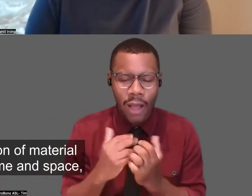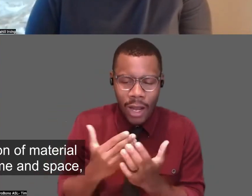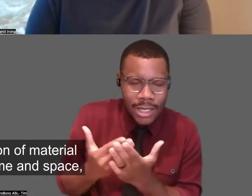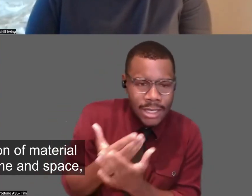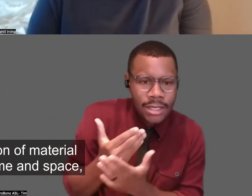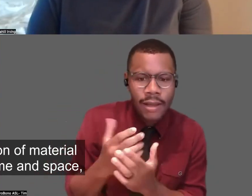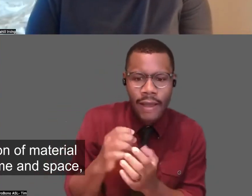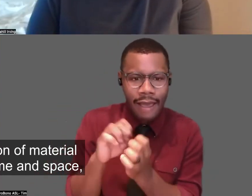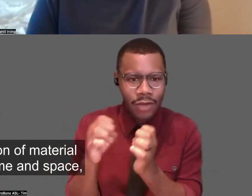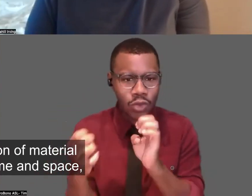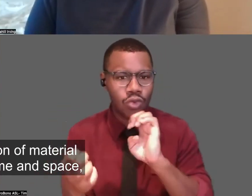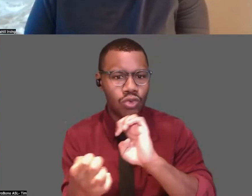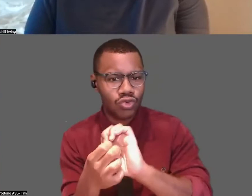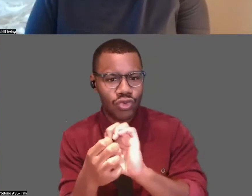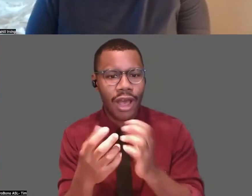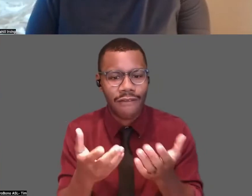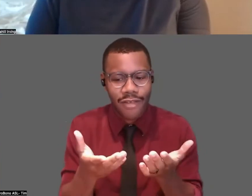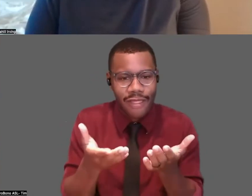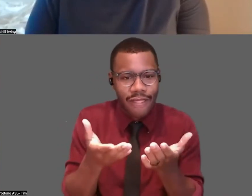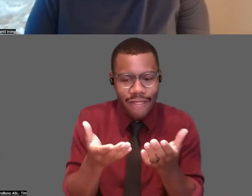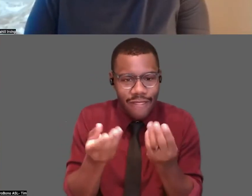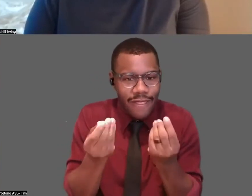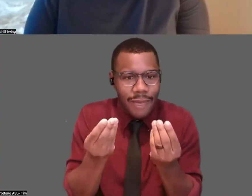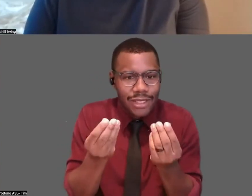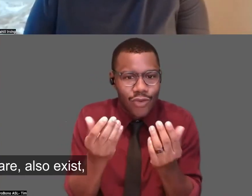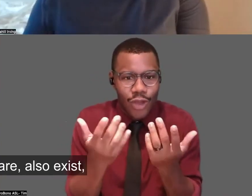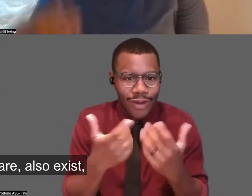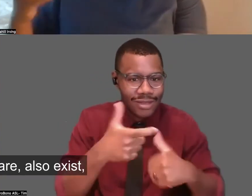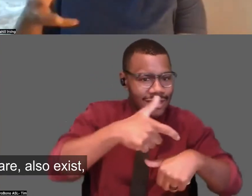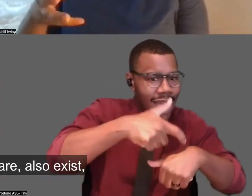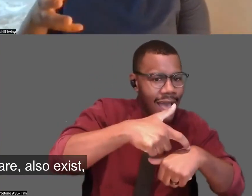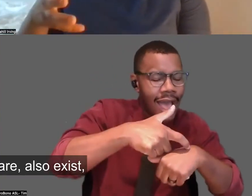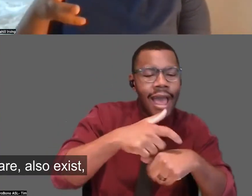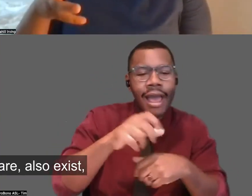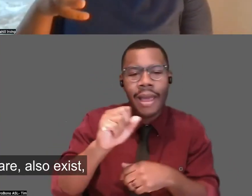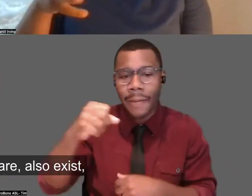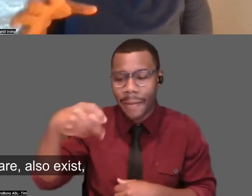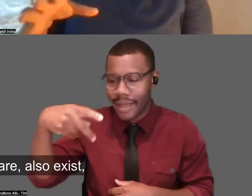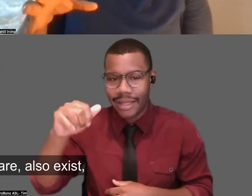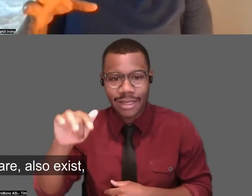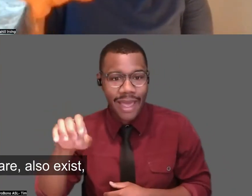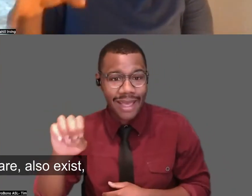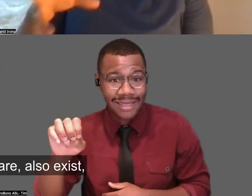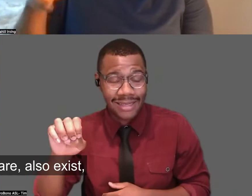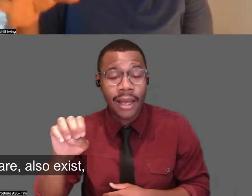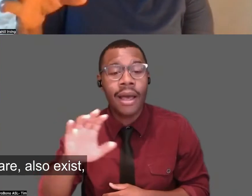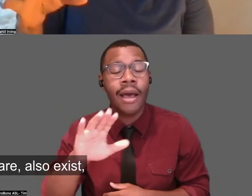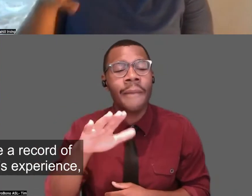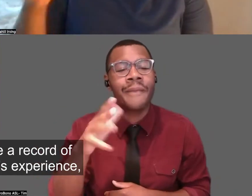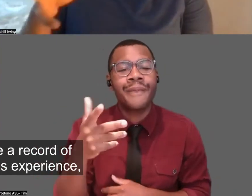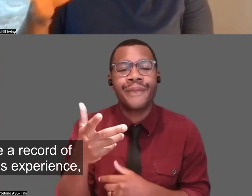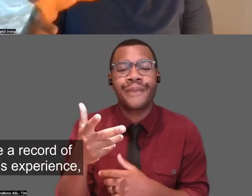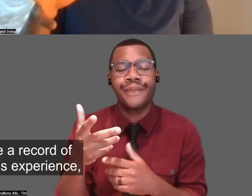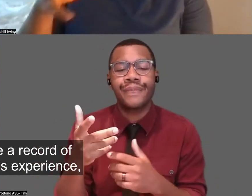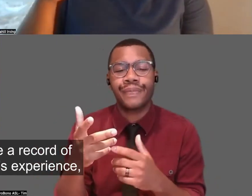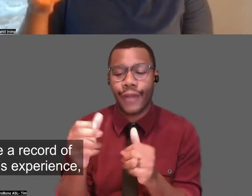material existence in time and space, the sculptures are also